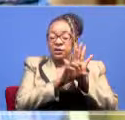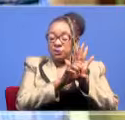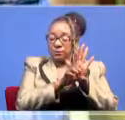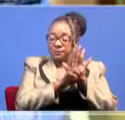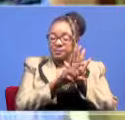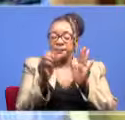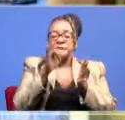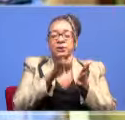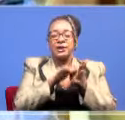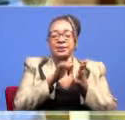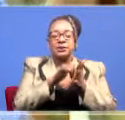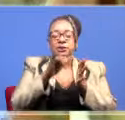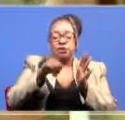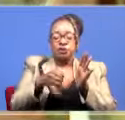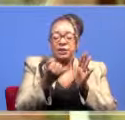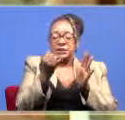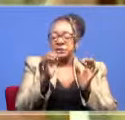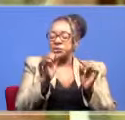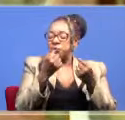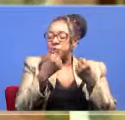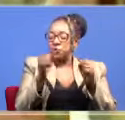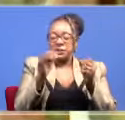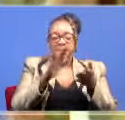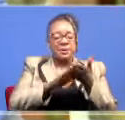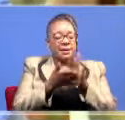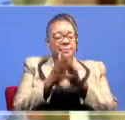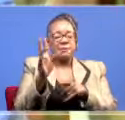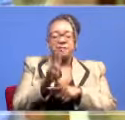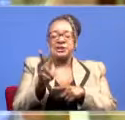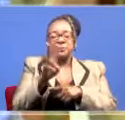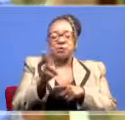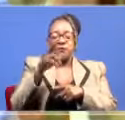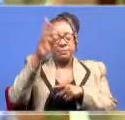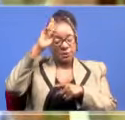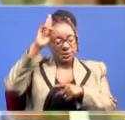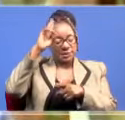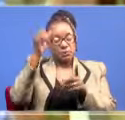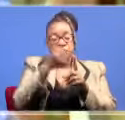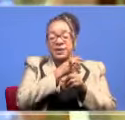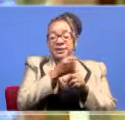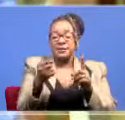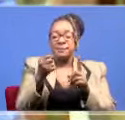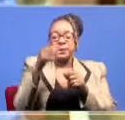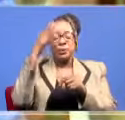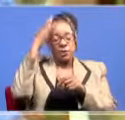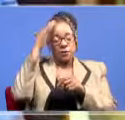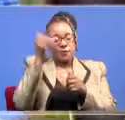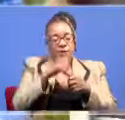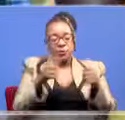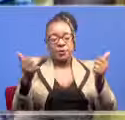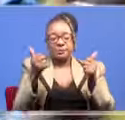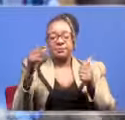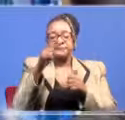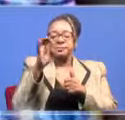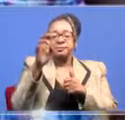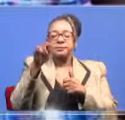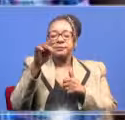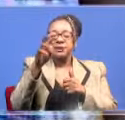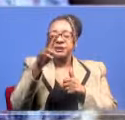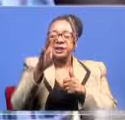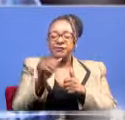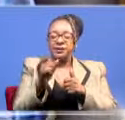that journalists do not become victims of police brutality. We know very well that the Geneva Convention says